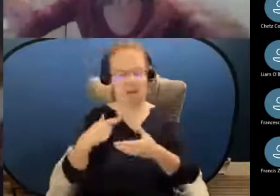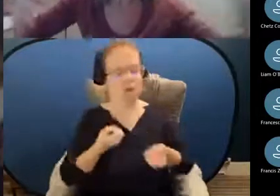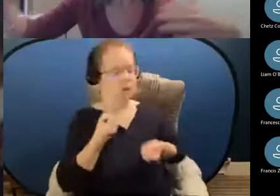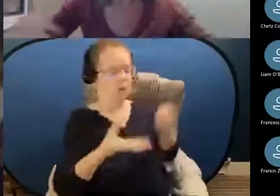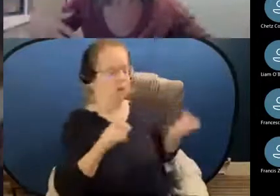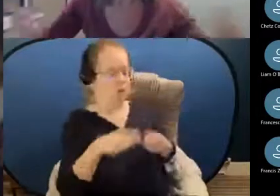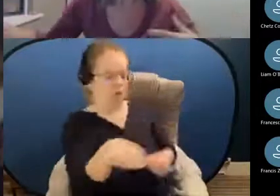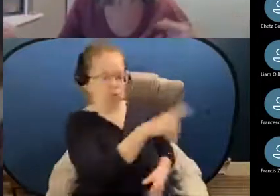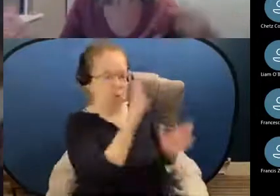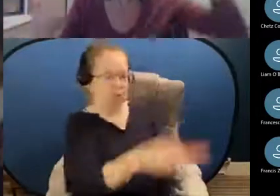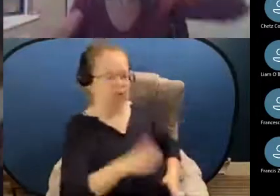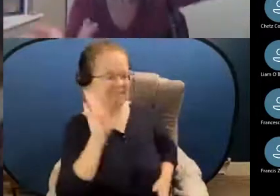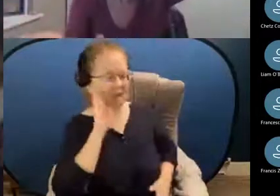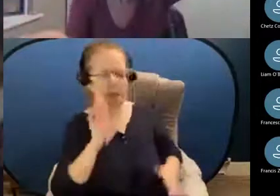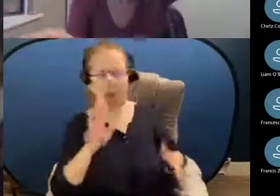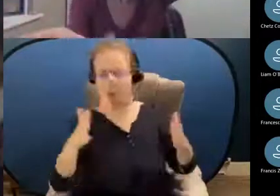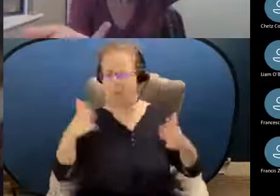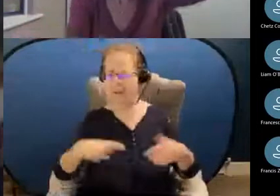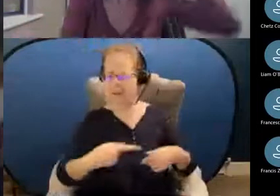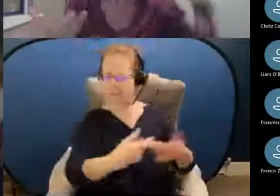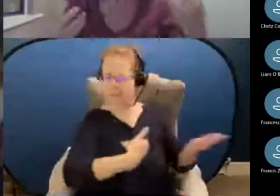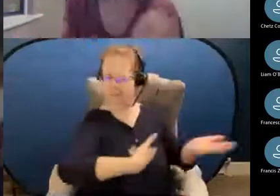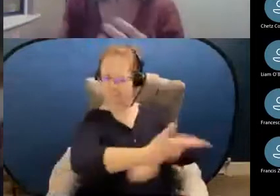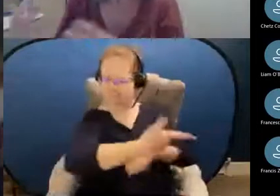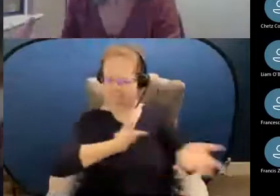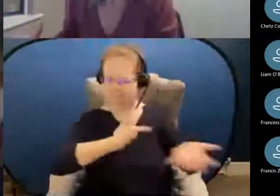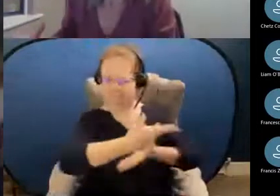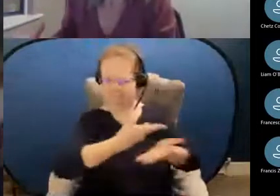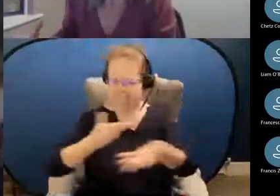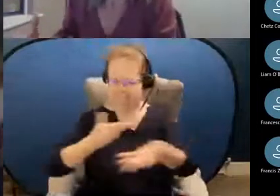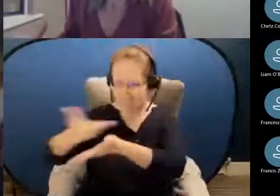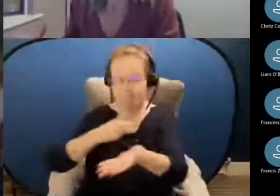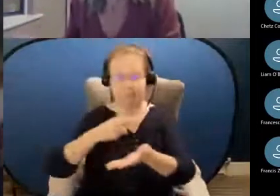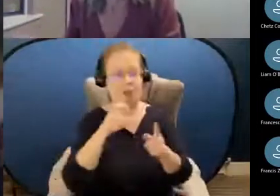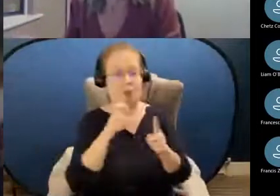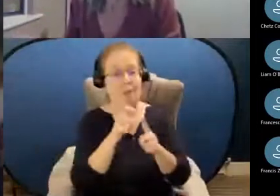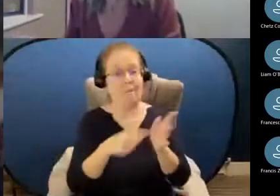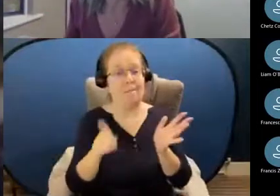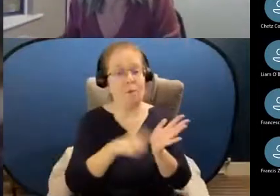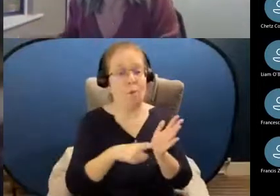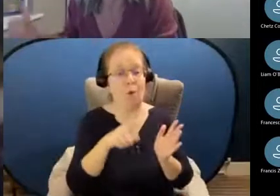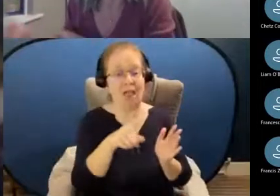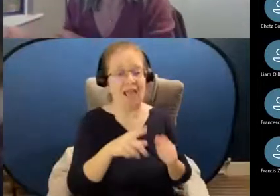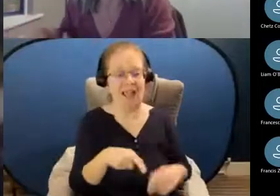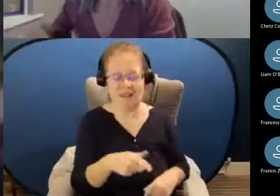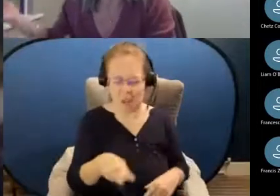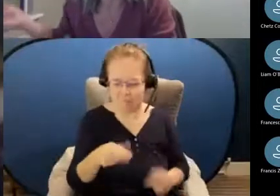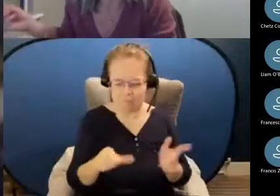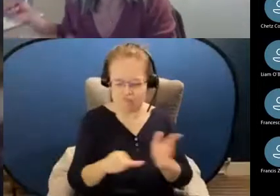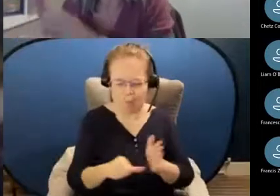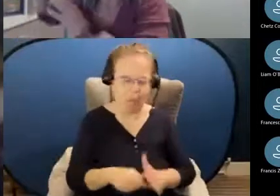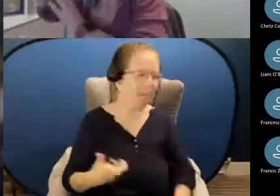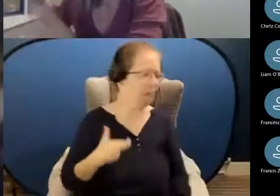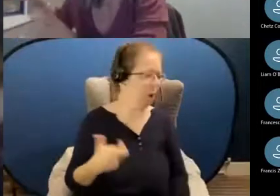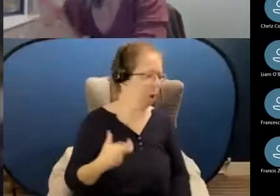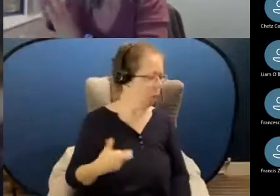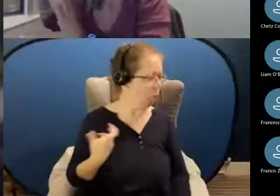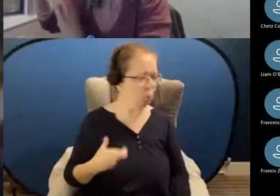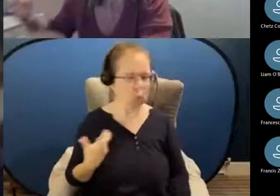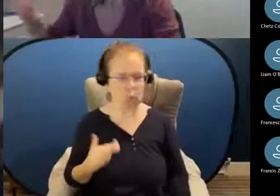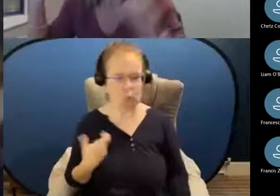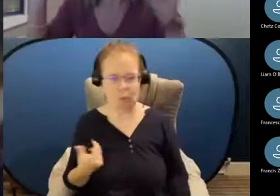to go in every direction. Paul, if you find a problem, don't moan about it to